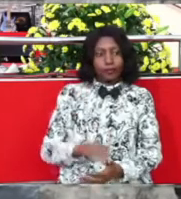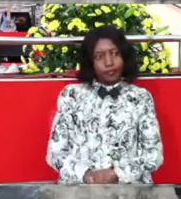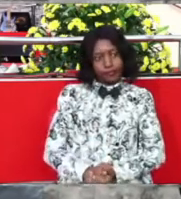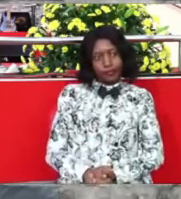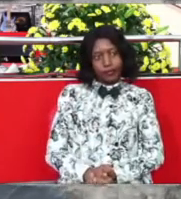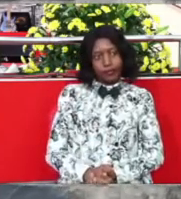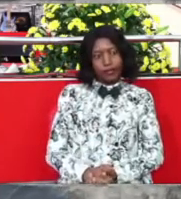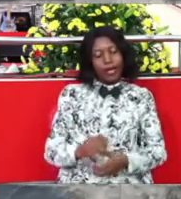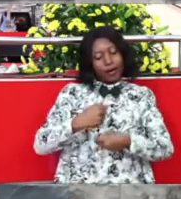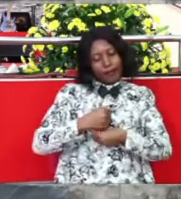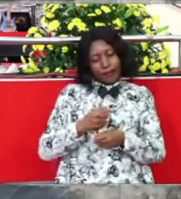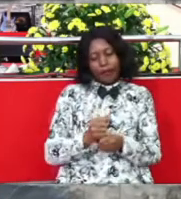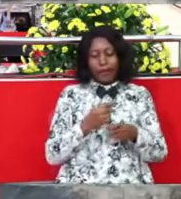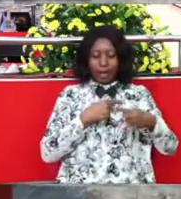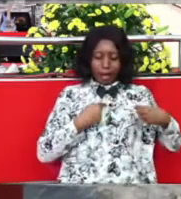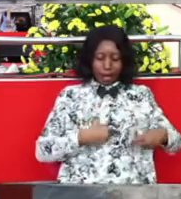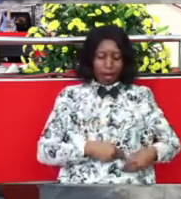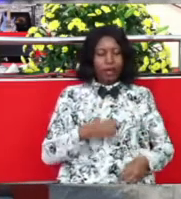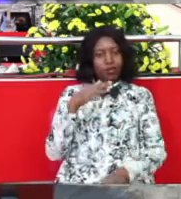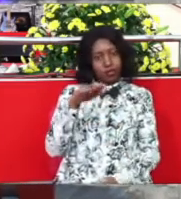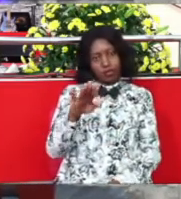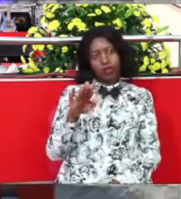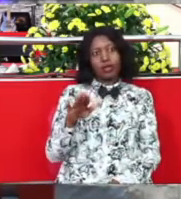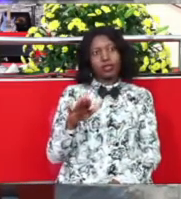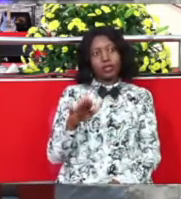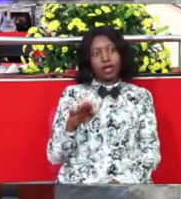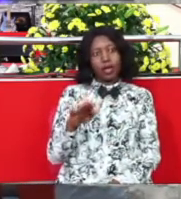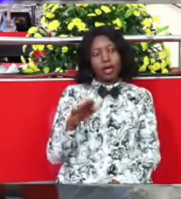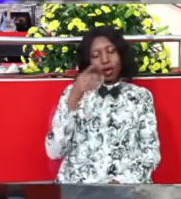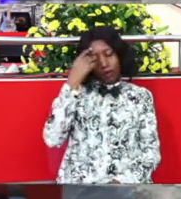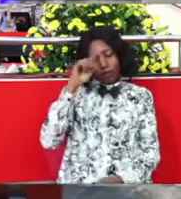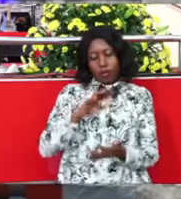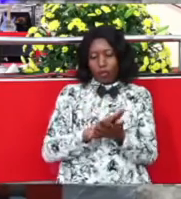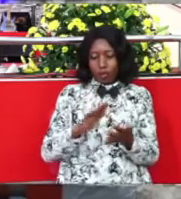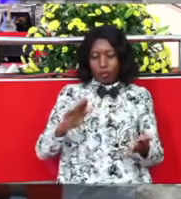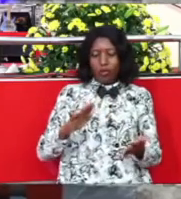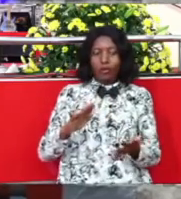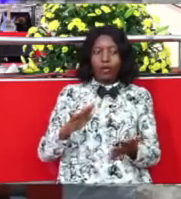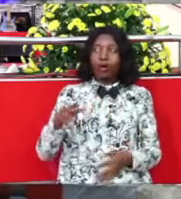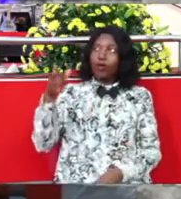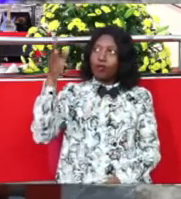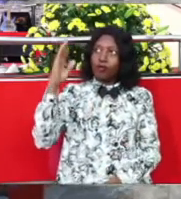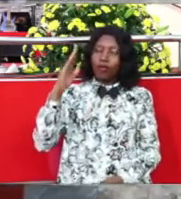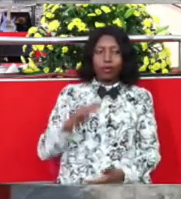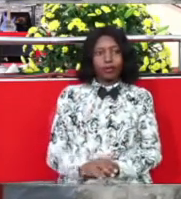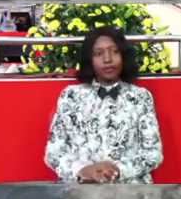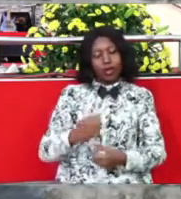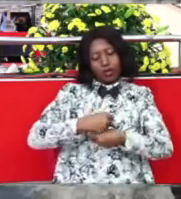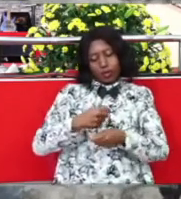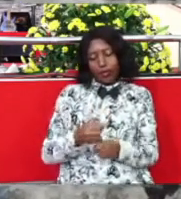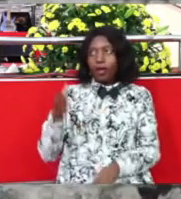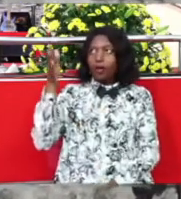moyo wako pawe pali utukufu wa Mungu ama pali Mungu anataka kuishi. Amen. Bwana Yesu asifiwe.